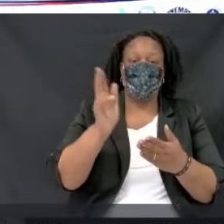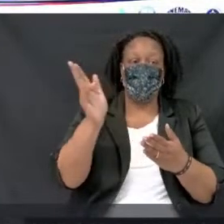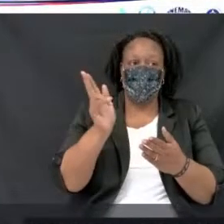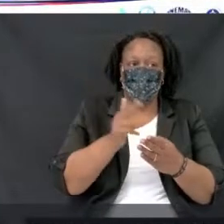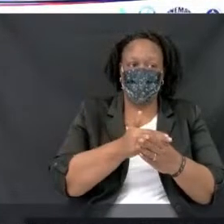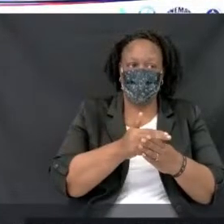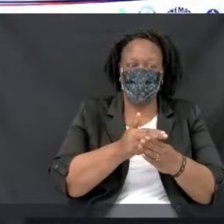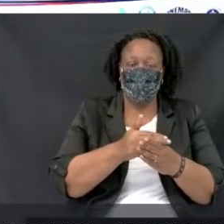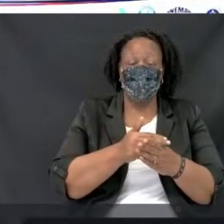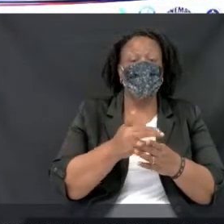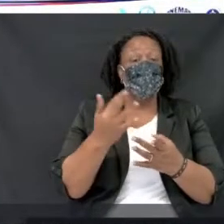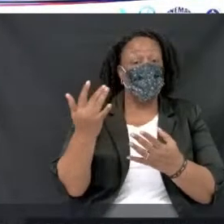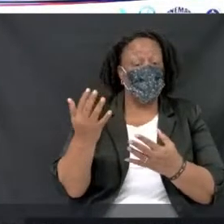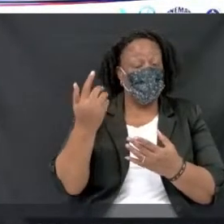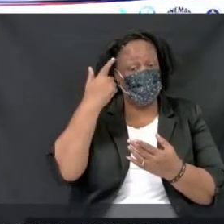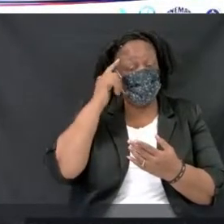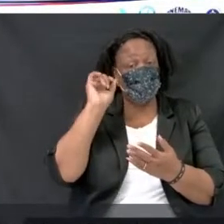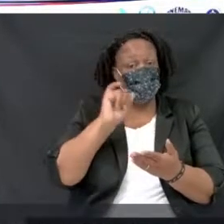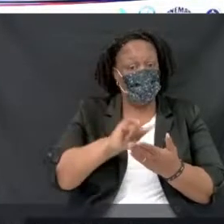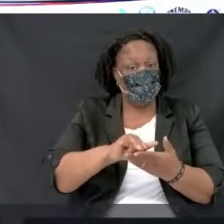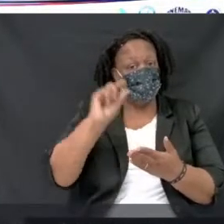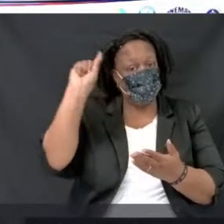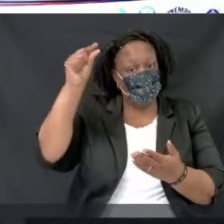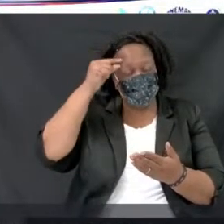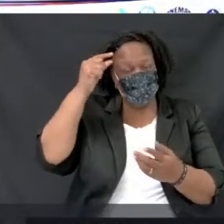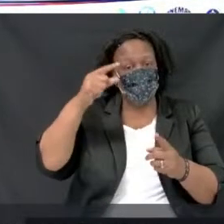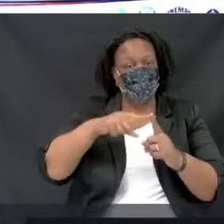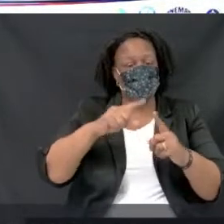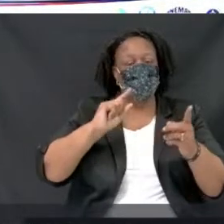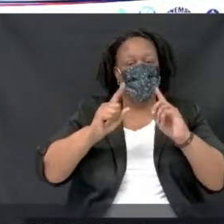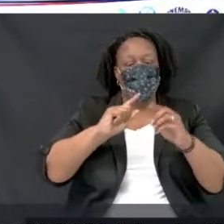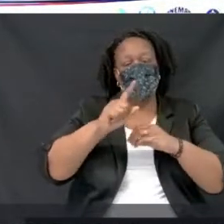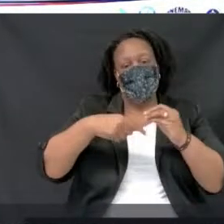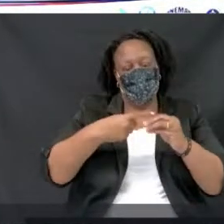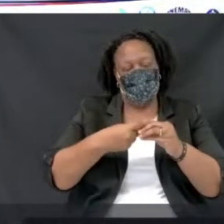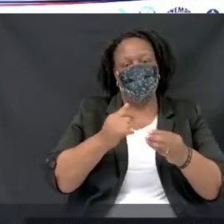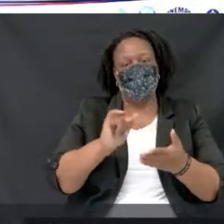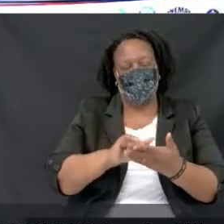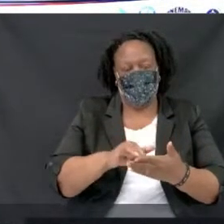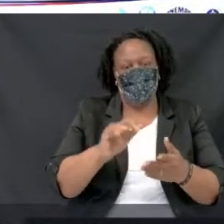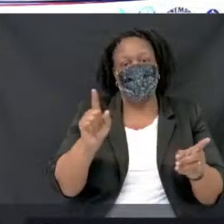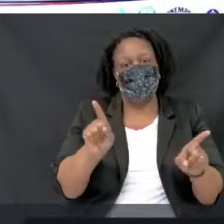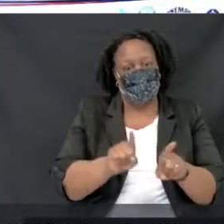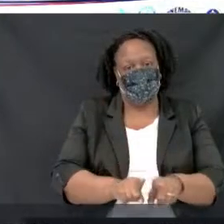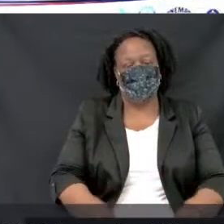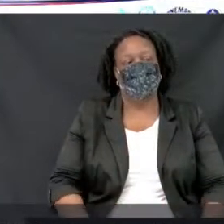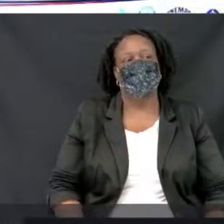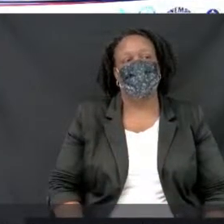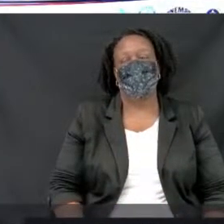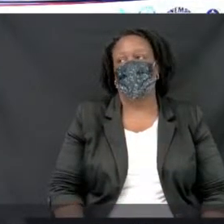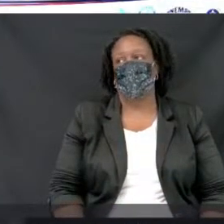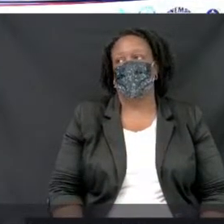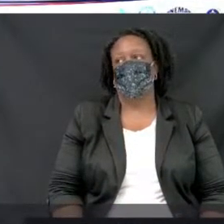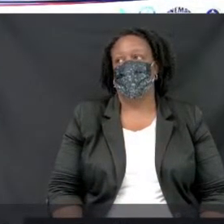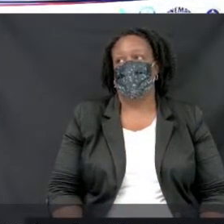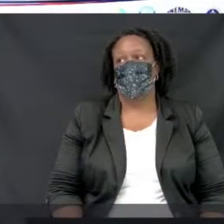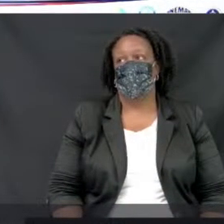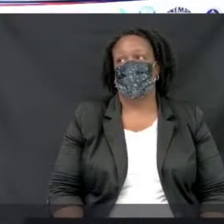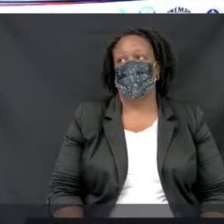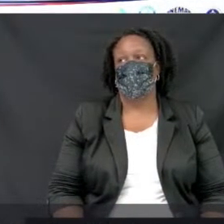move as we attempt to bring a balance between health and economic activities for the country.